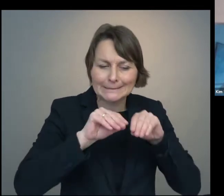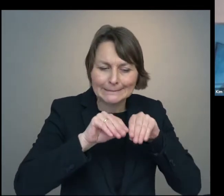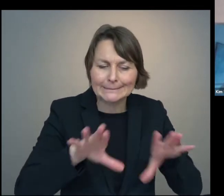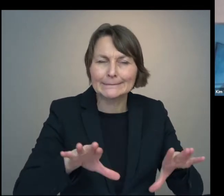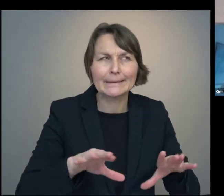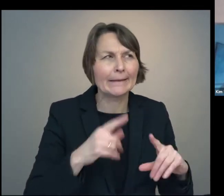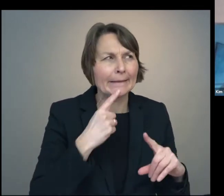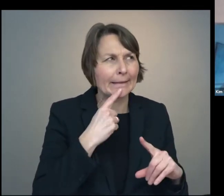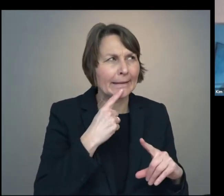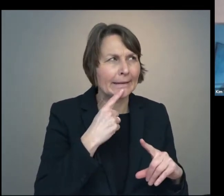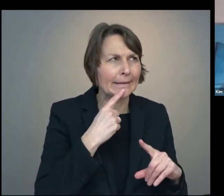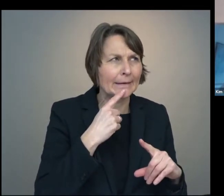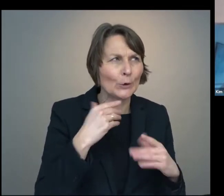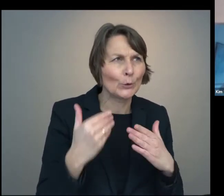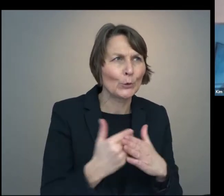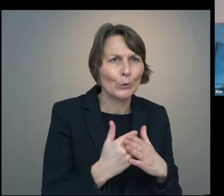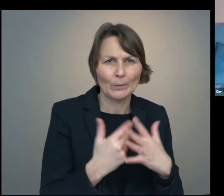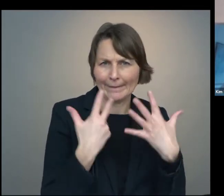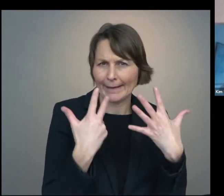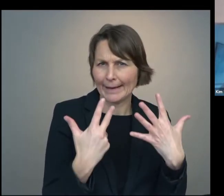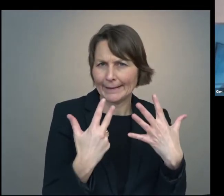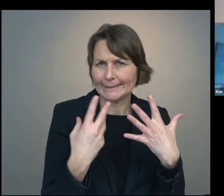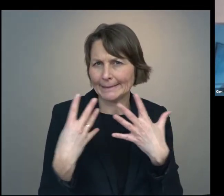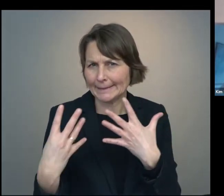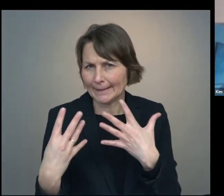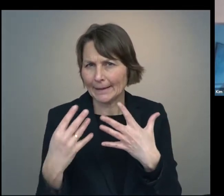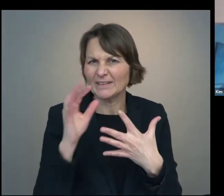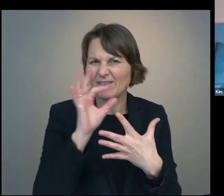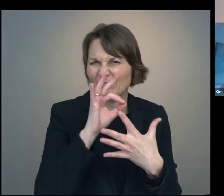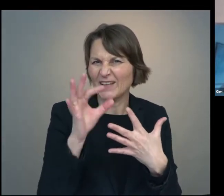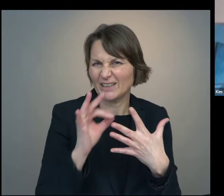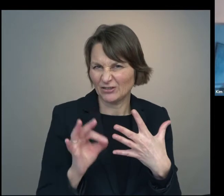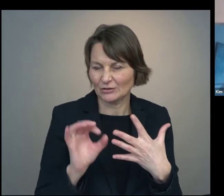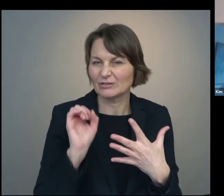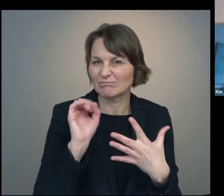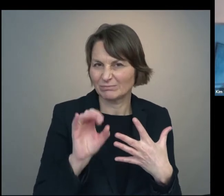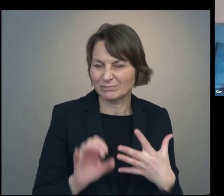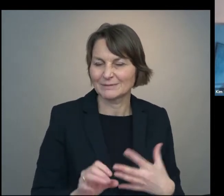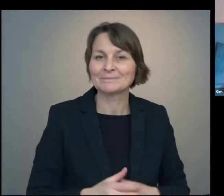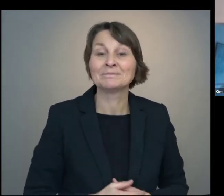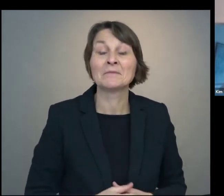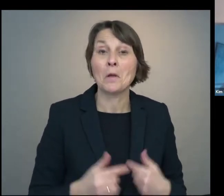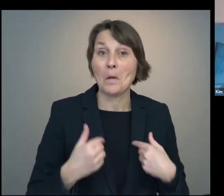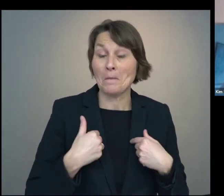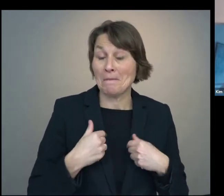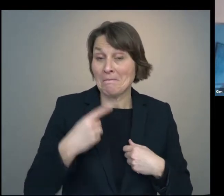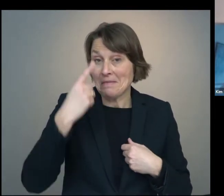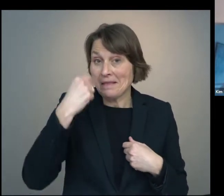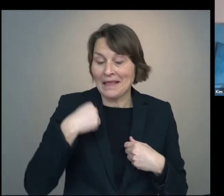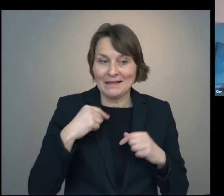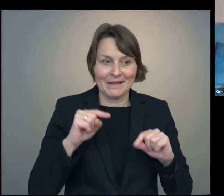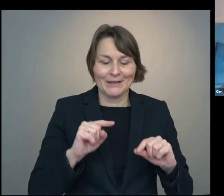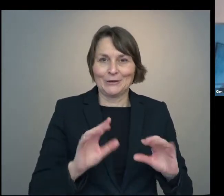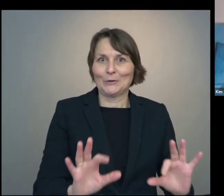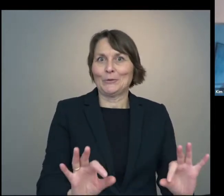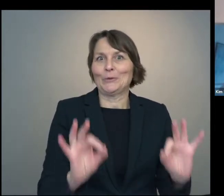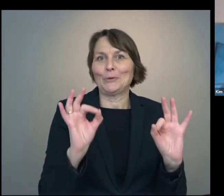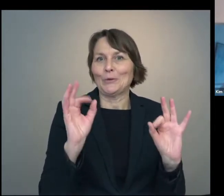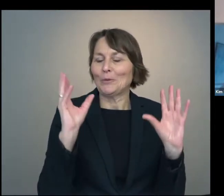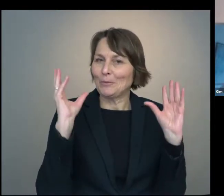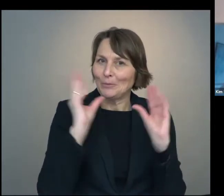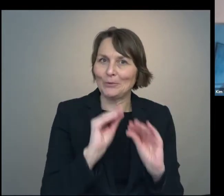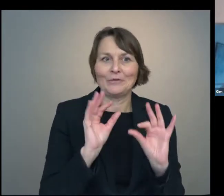think, along with 8.9 a couple of months ago. But that I think, from my perspective, that's really the beauty of